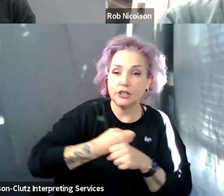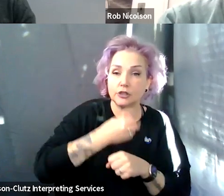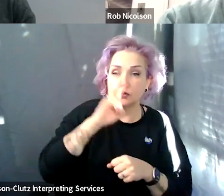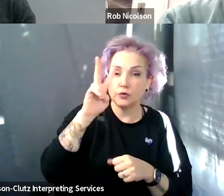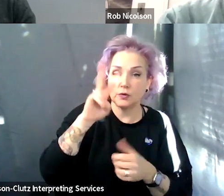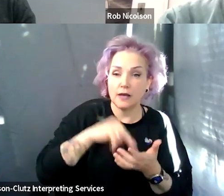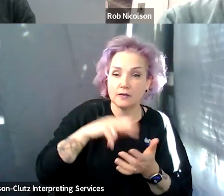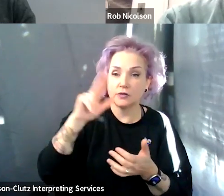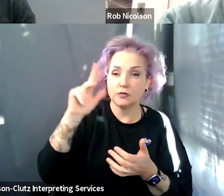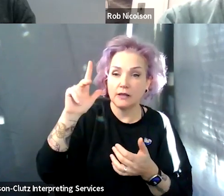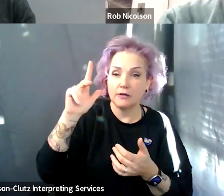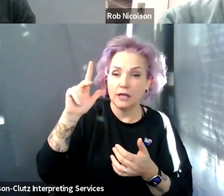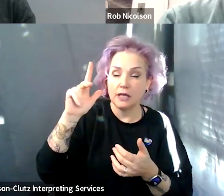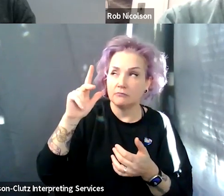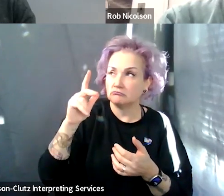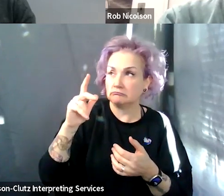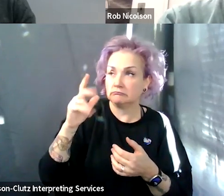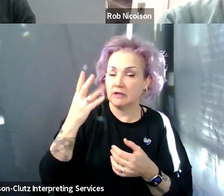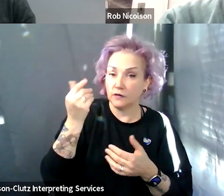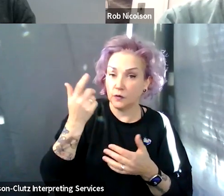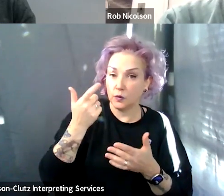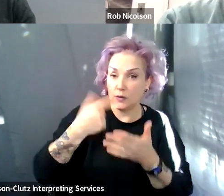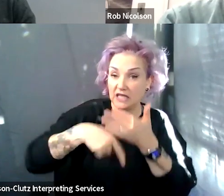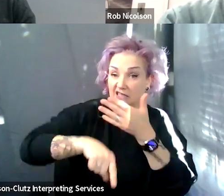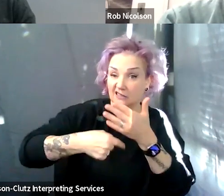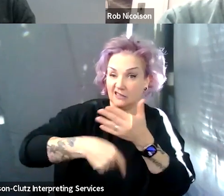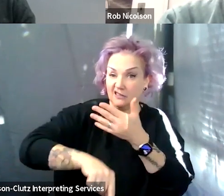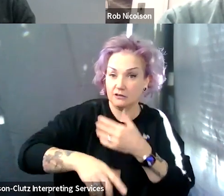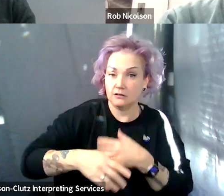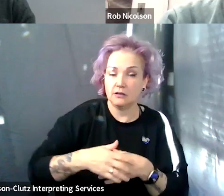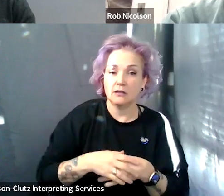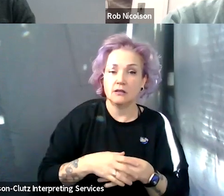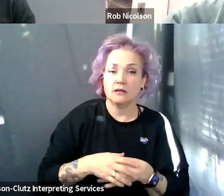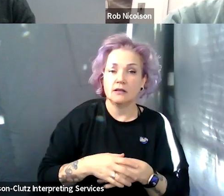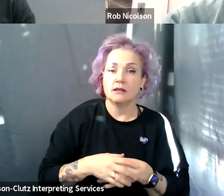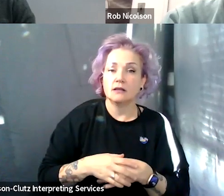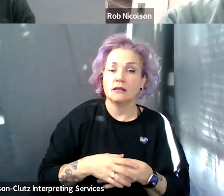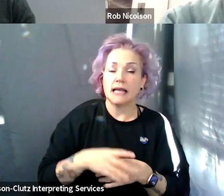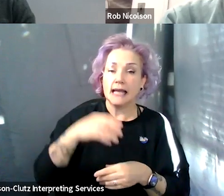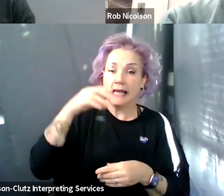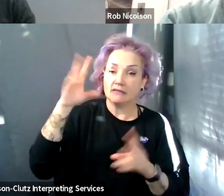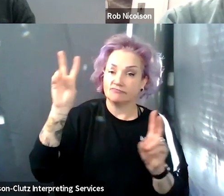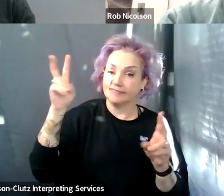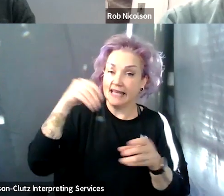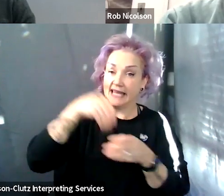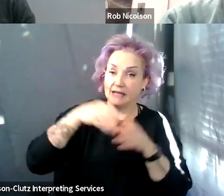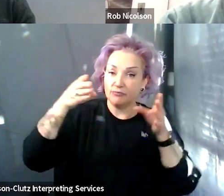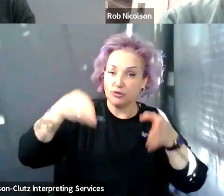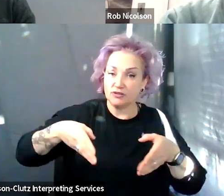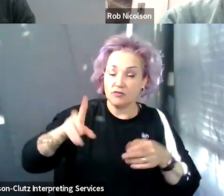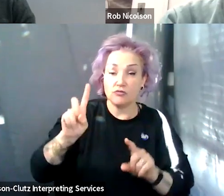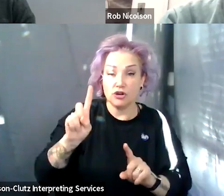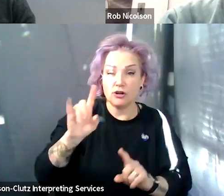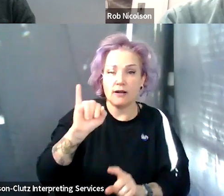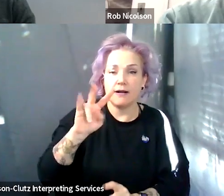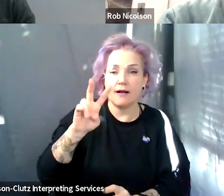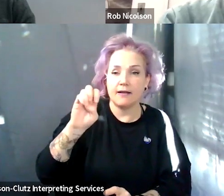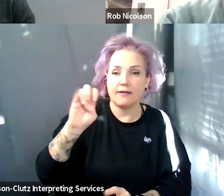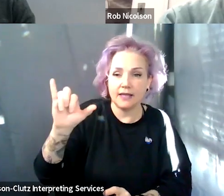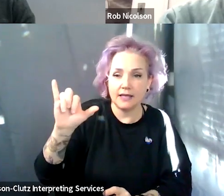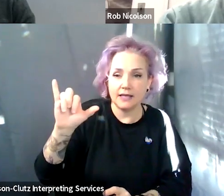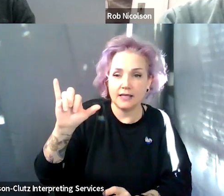now. It is in person at the Ivy Institute, I believe, and up on